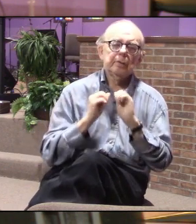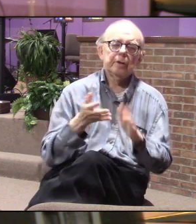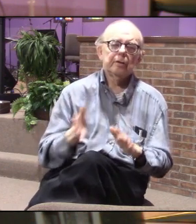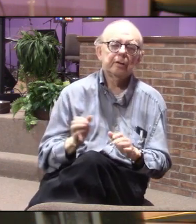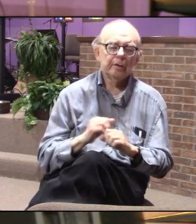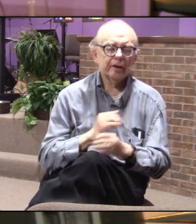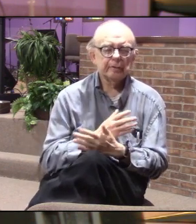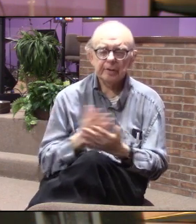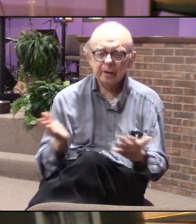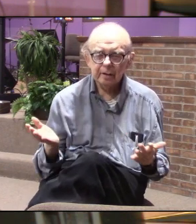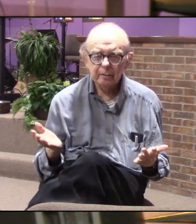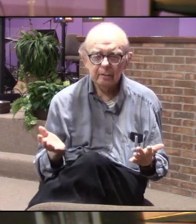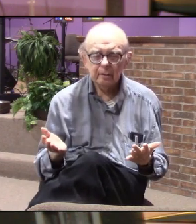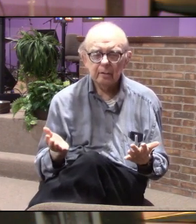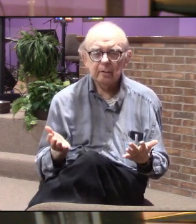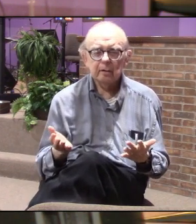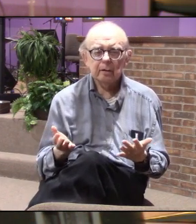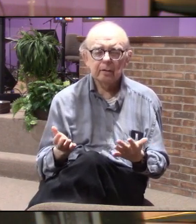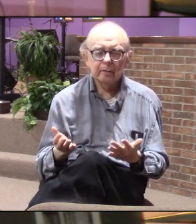with everything.